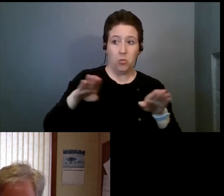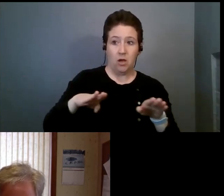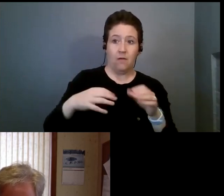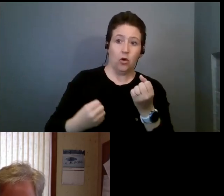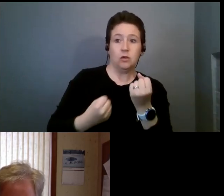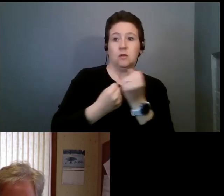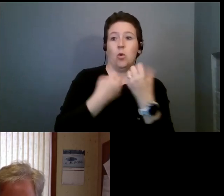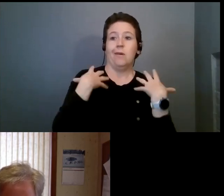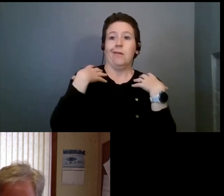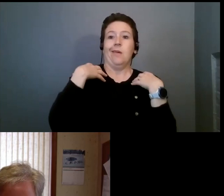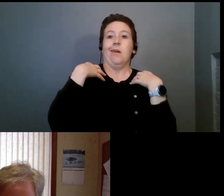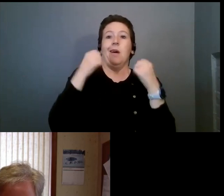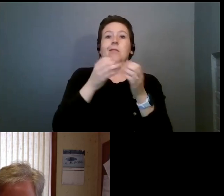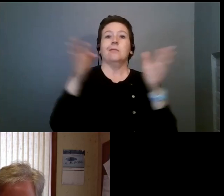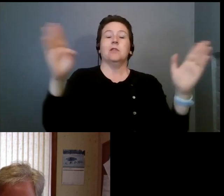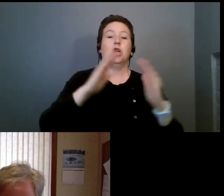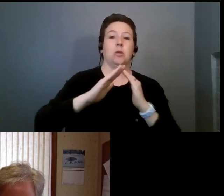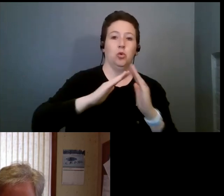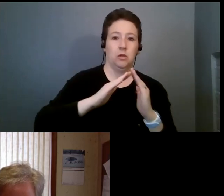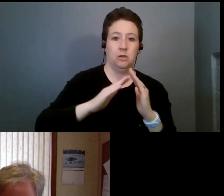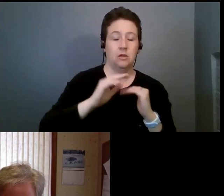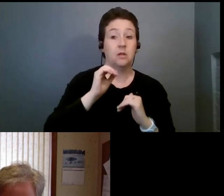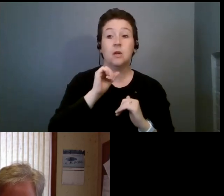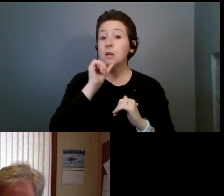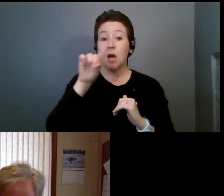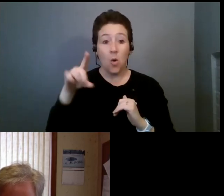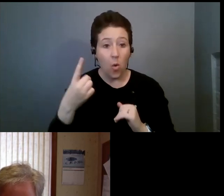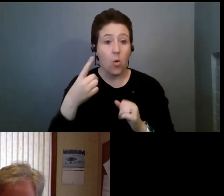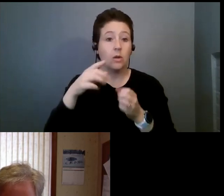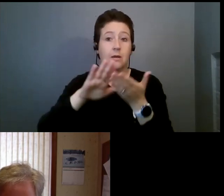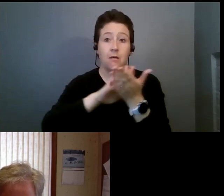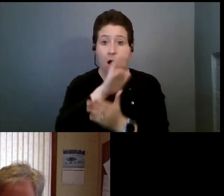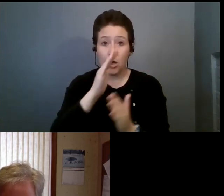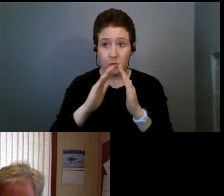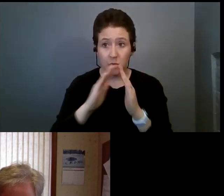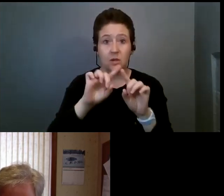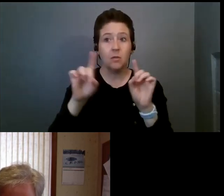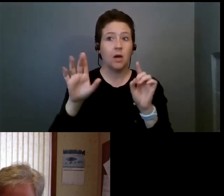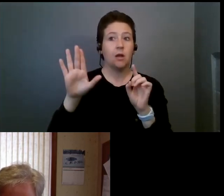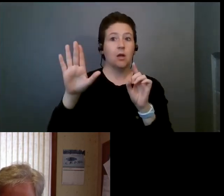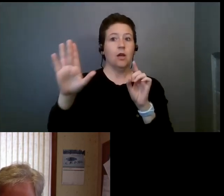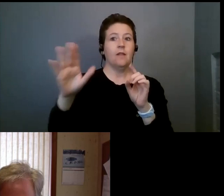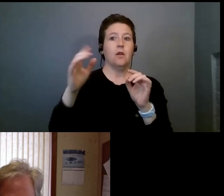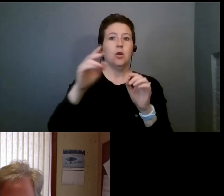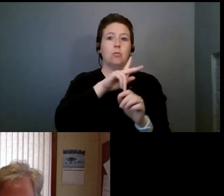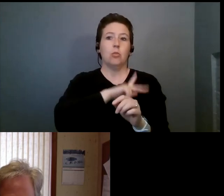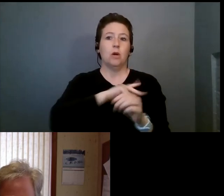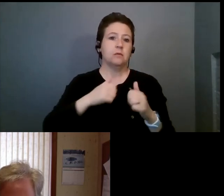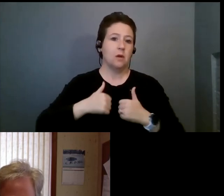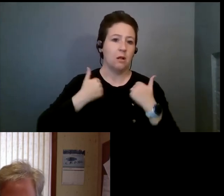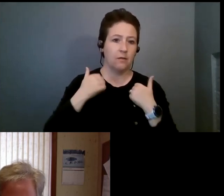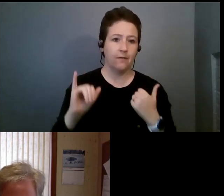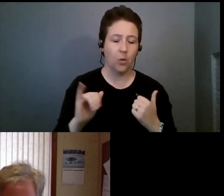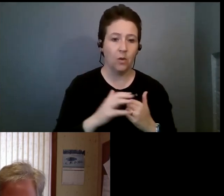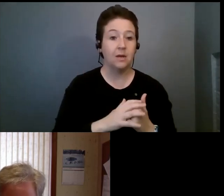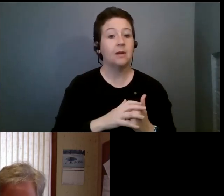of our communities, not only on our campuses, but also in their life on and off campus. And that's